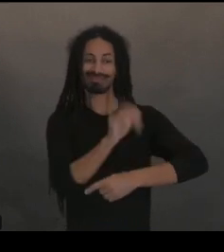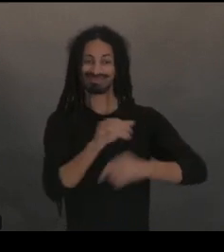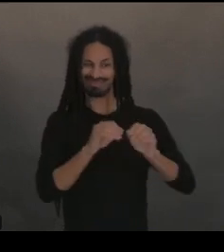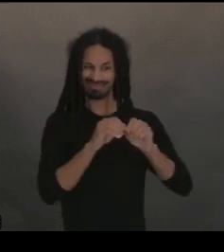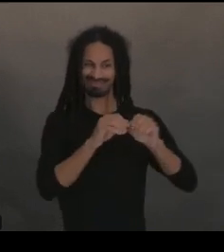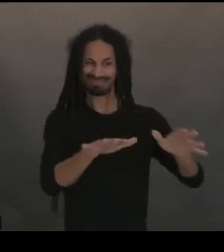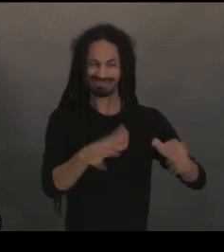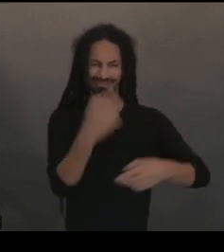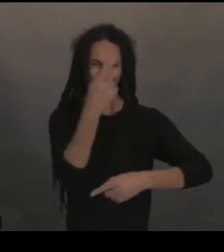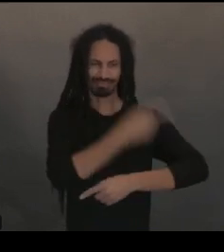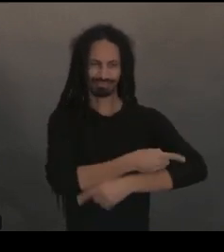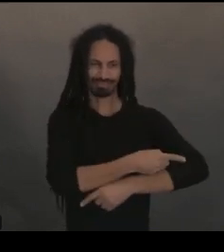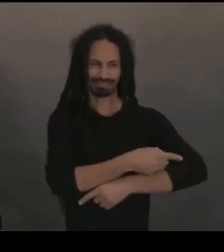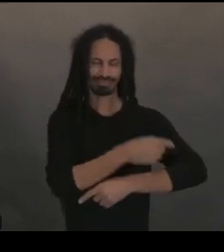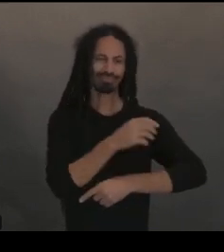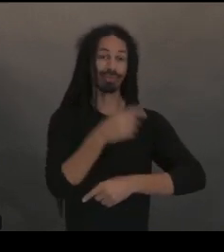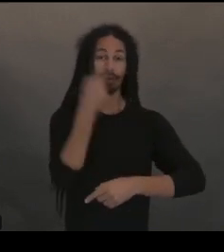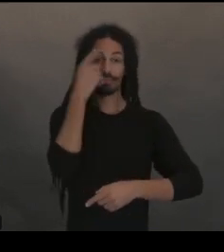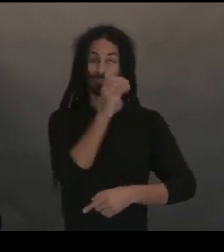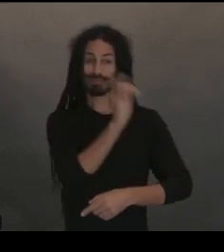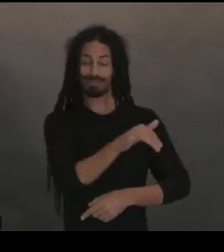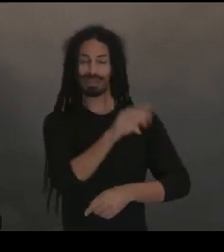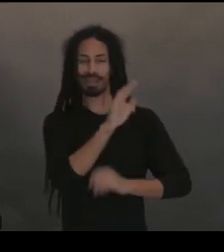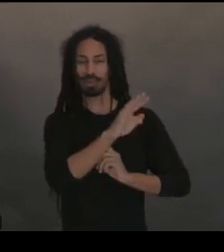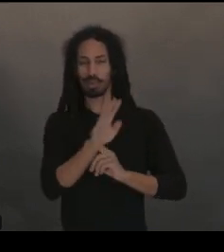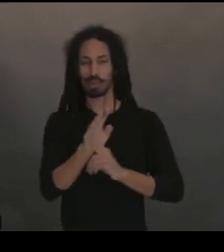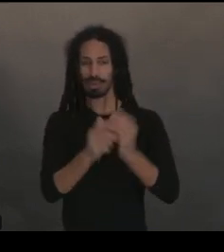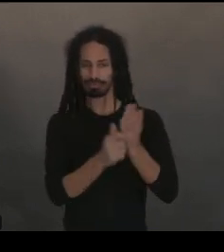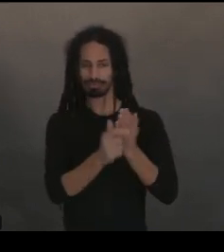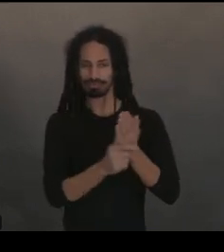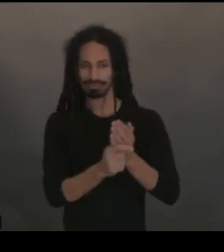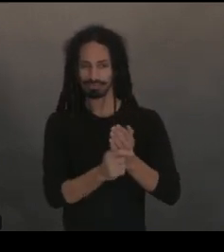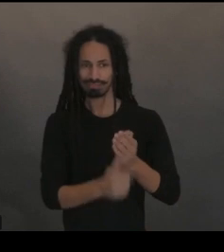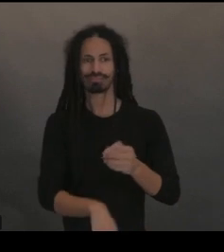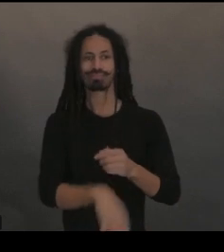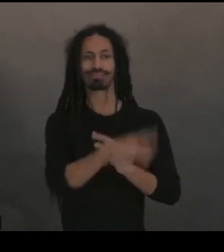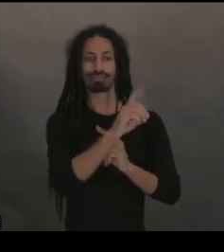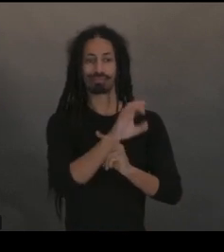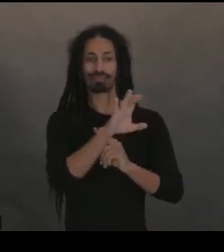for the web article, December 17, 2014.